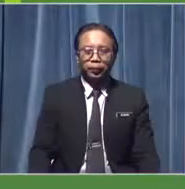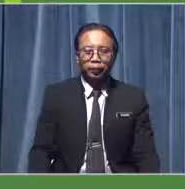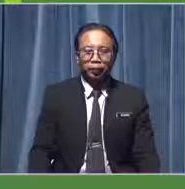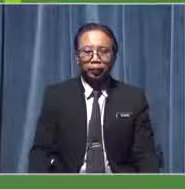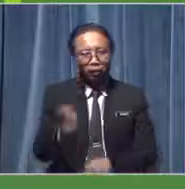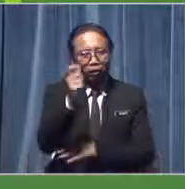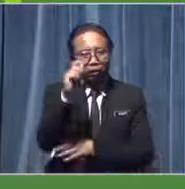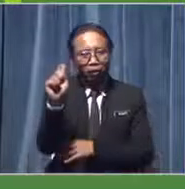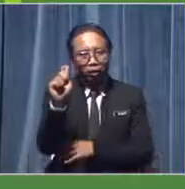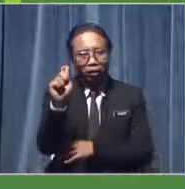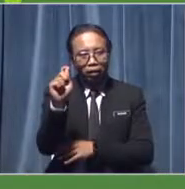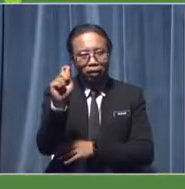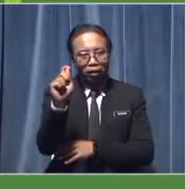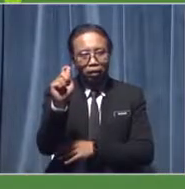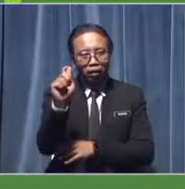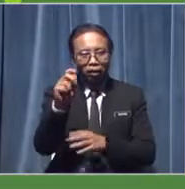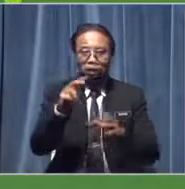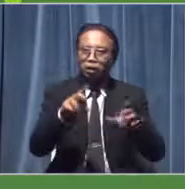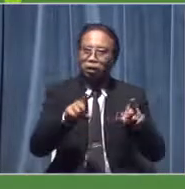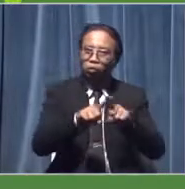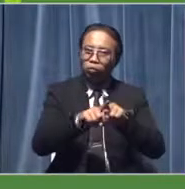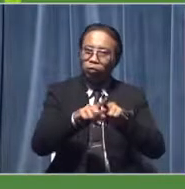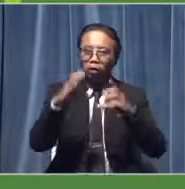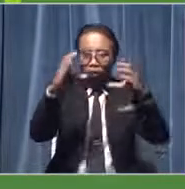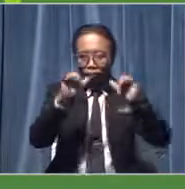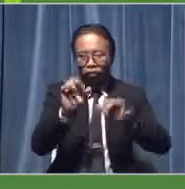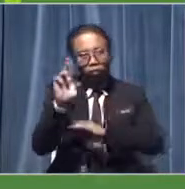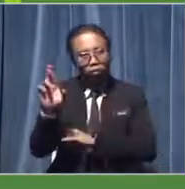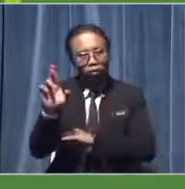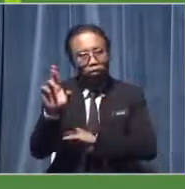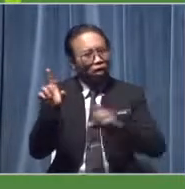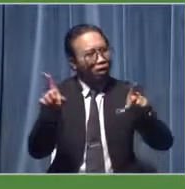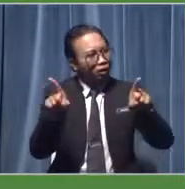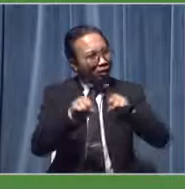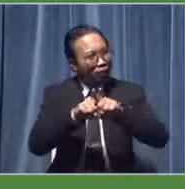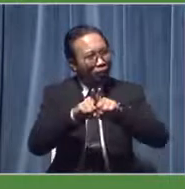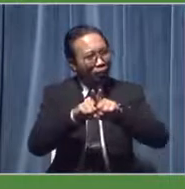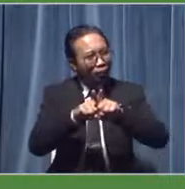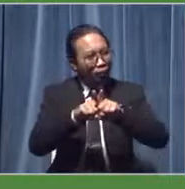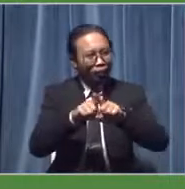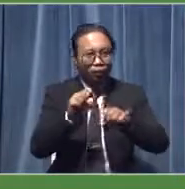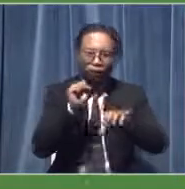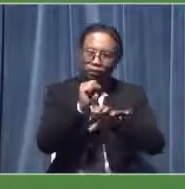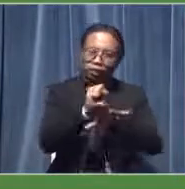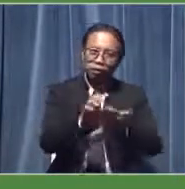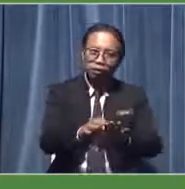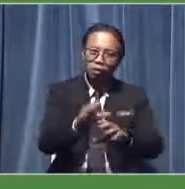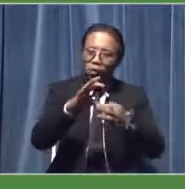The equivalent capacitor has the same effect on the circuit.